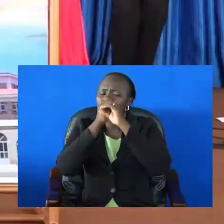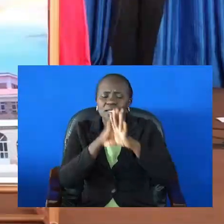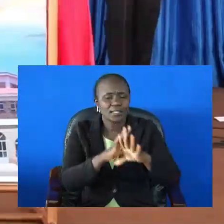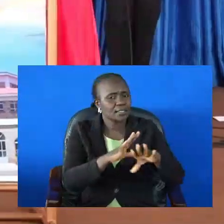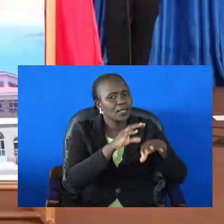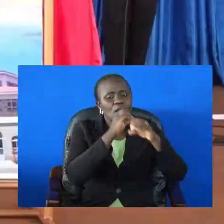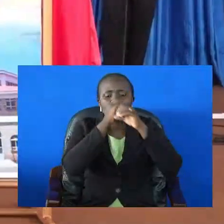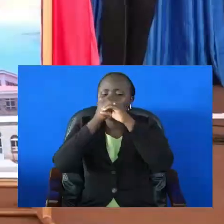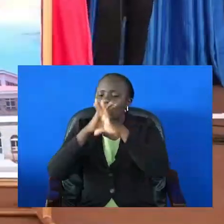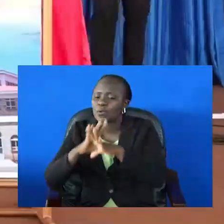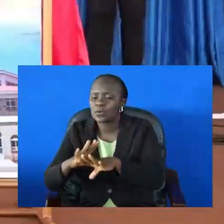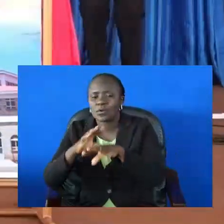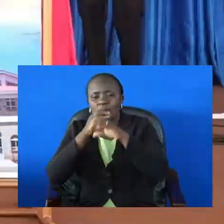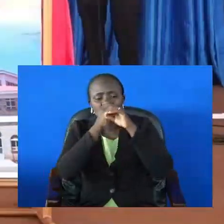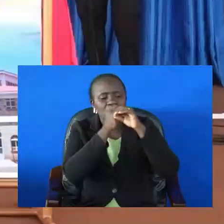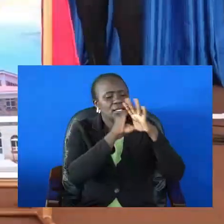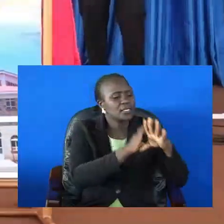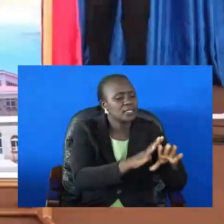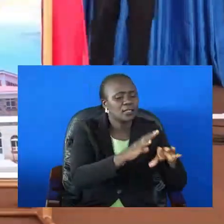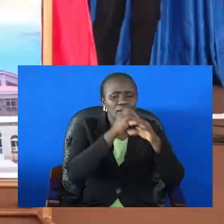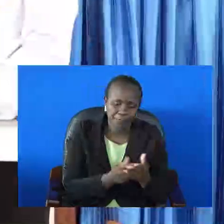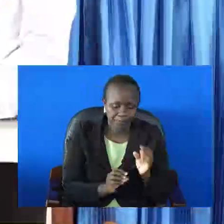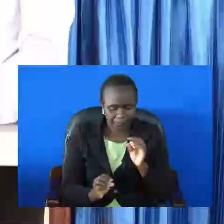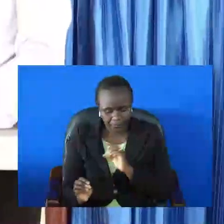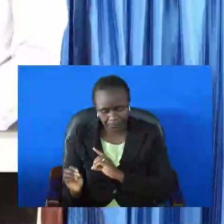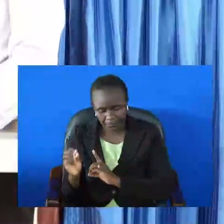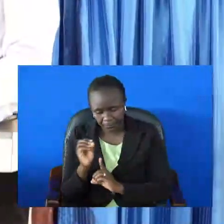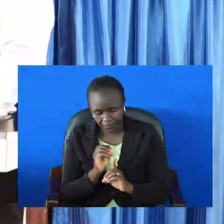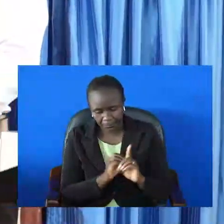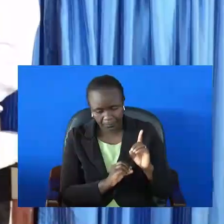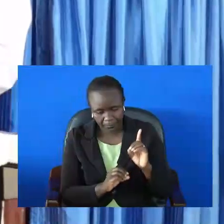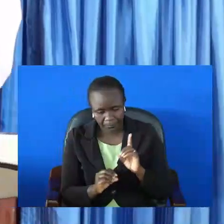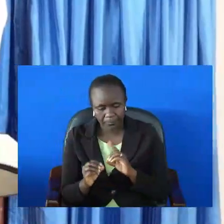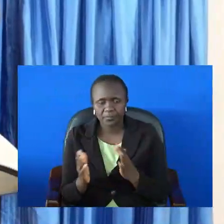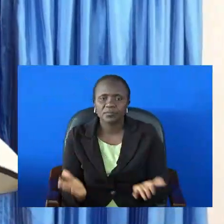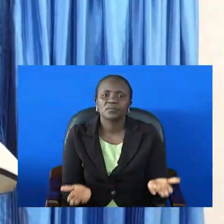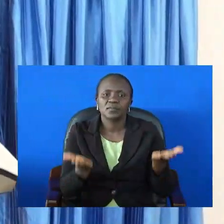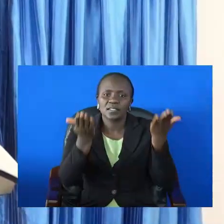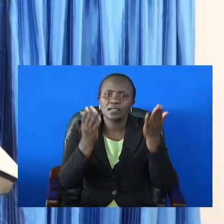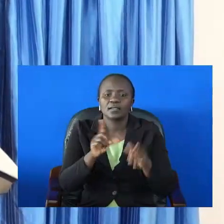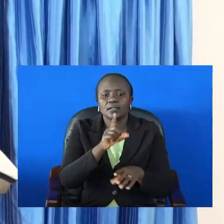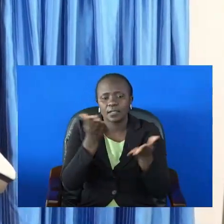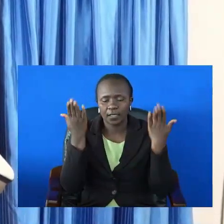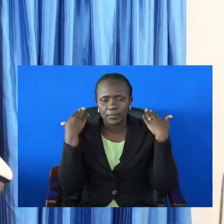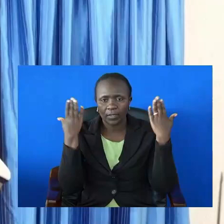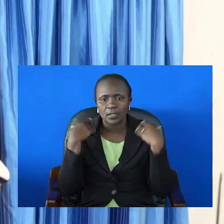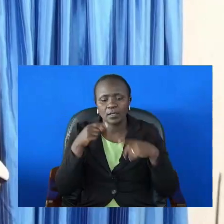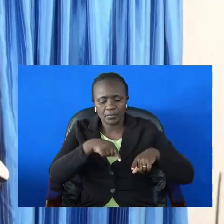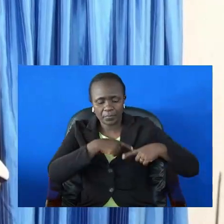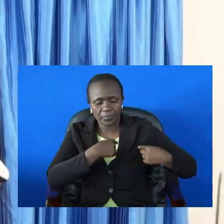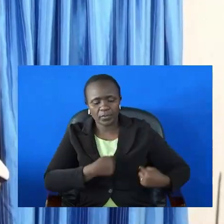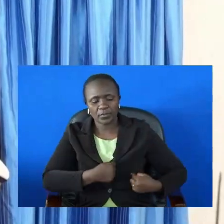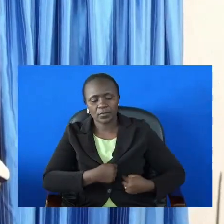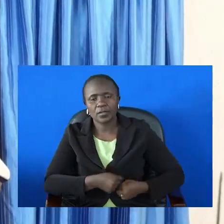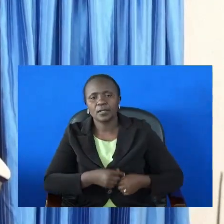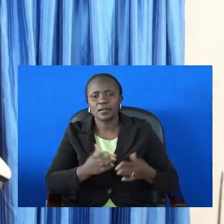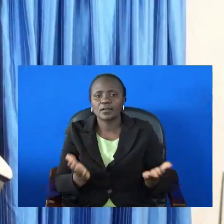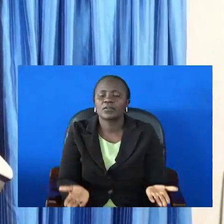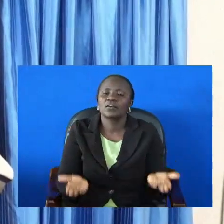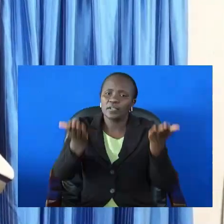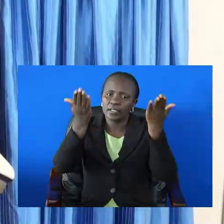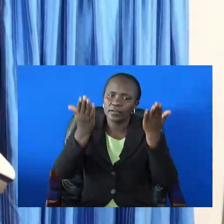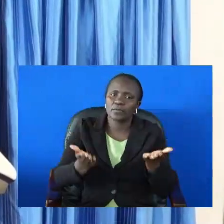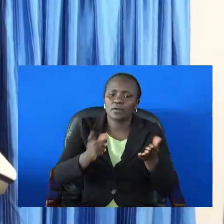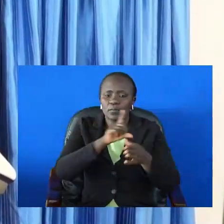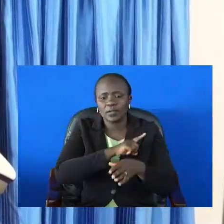bariki, bariki, bariki, Yesu bariki, bariki, Bwana, inua Bwana daima, moyo